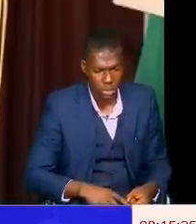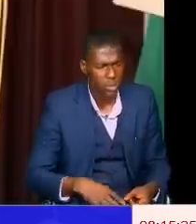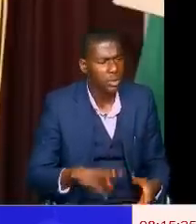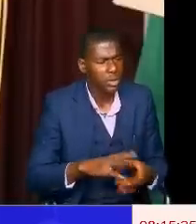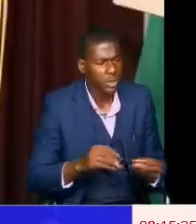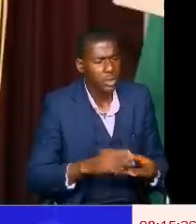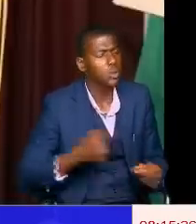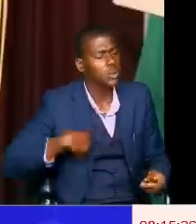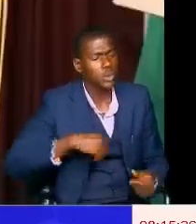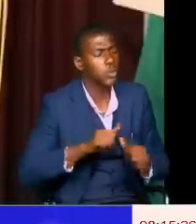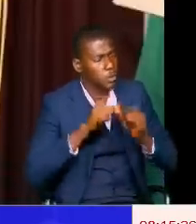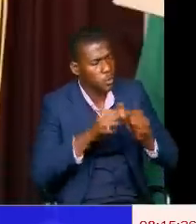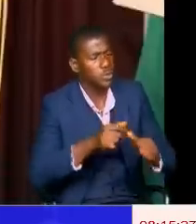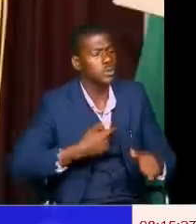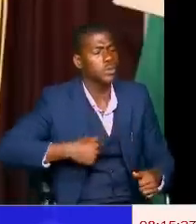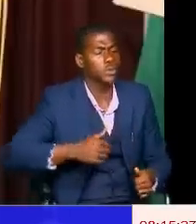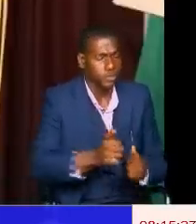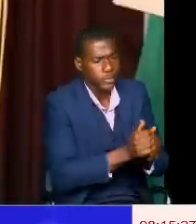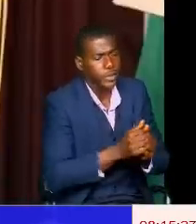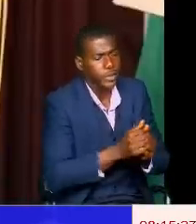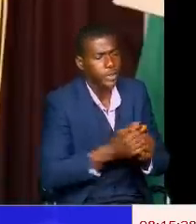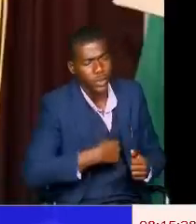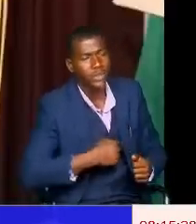boy, make we appreciate them, Jare.